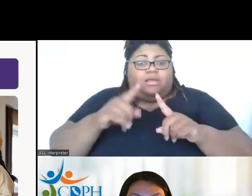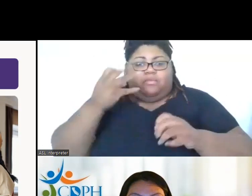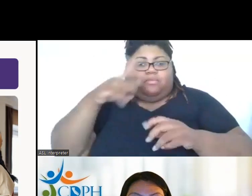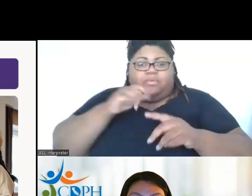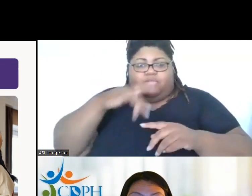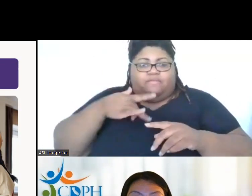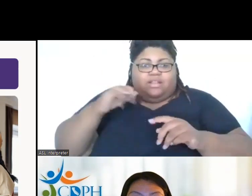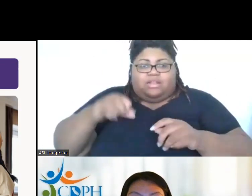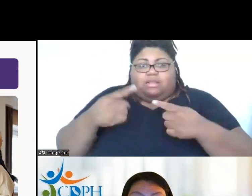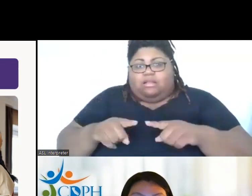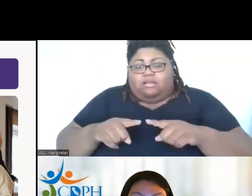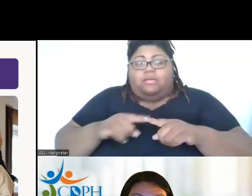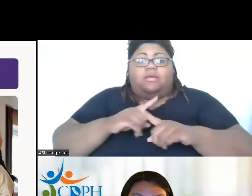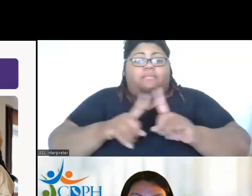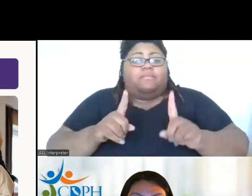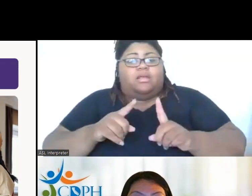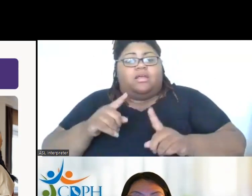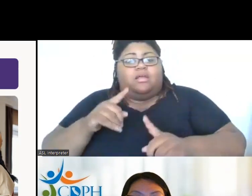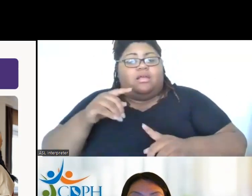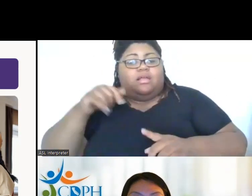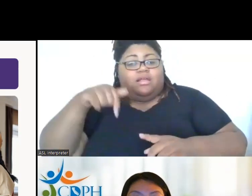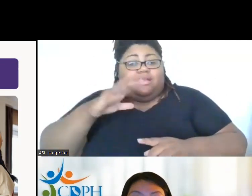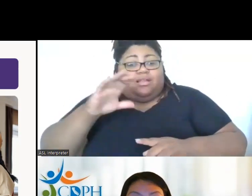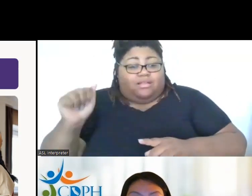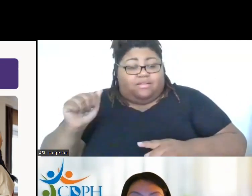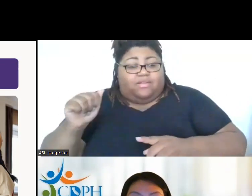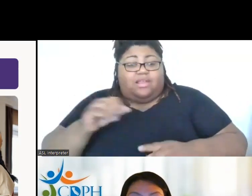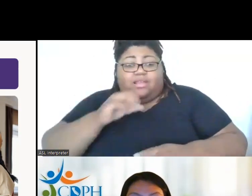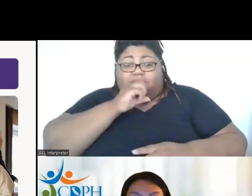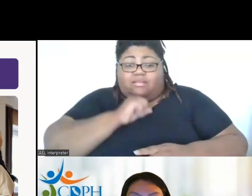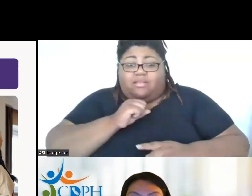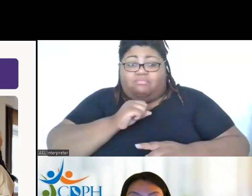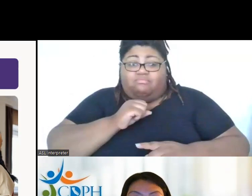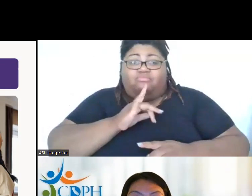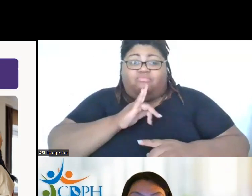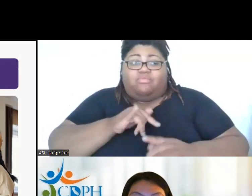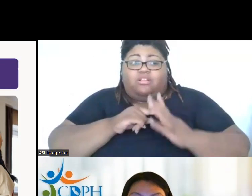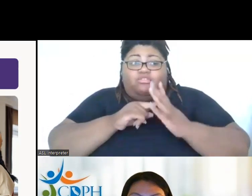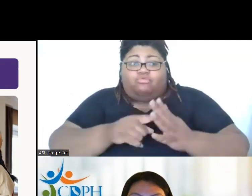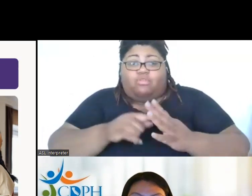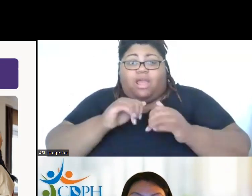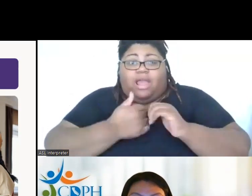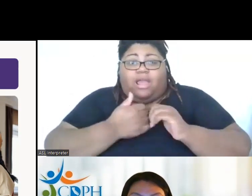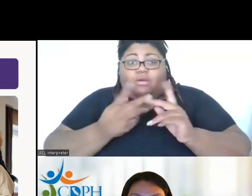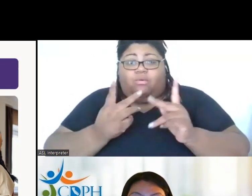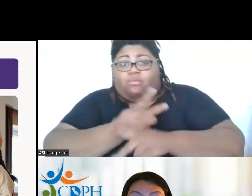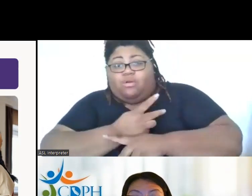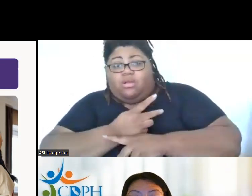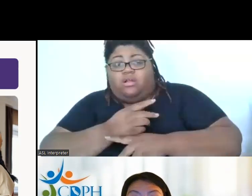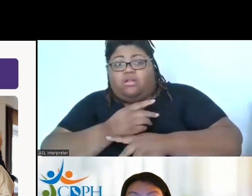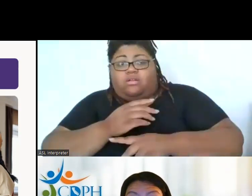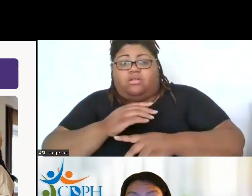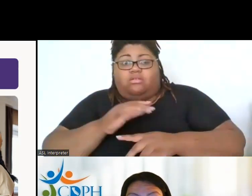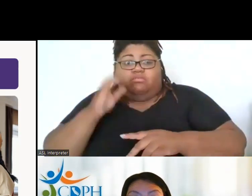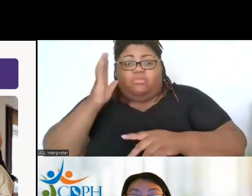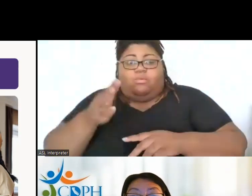latest evidence that really age is the biggest predictor of severity of illness. And so you even start to see that jump up